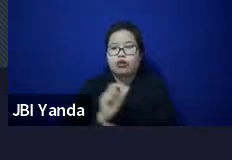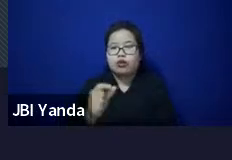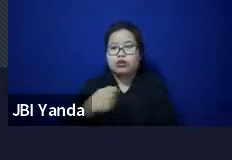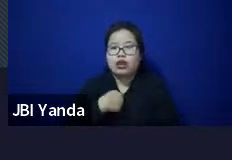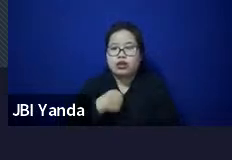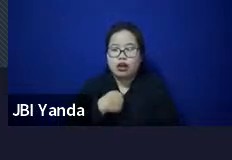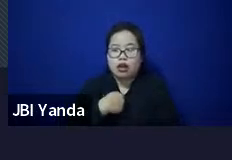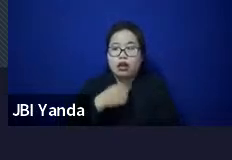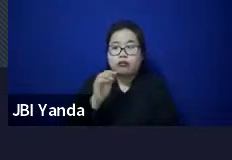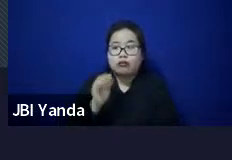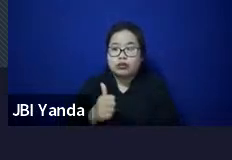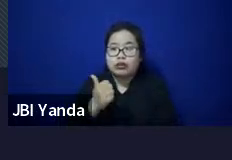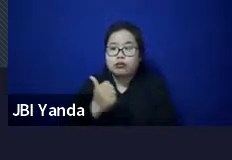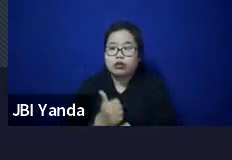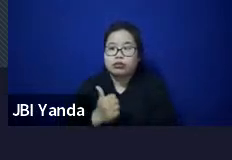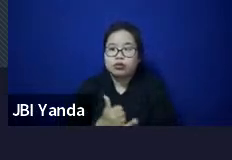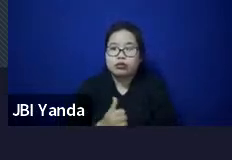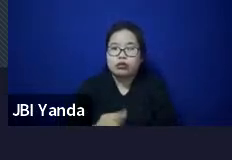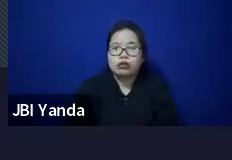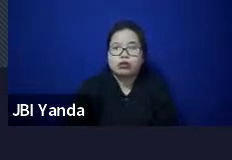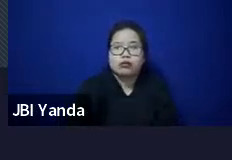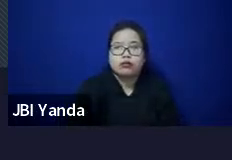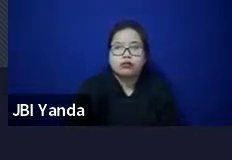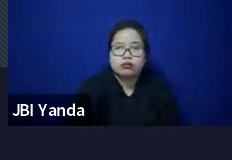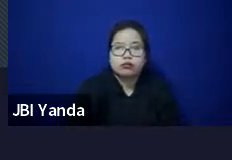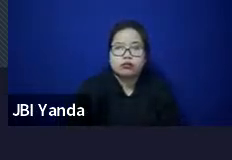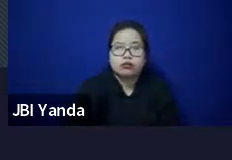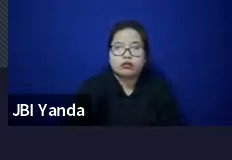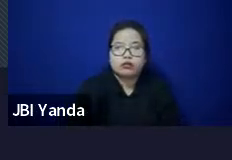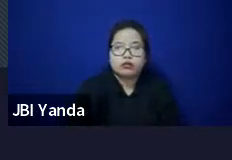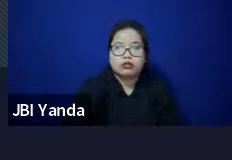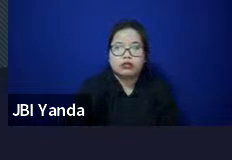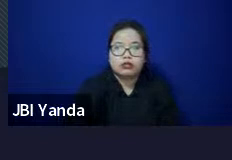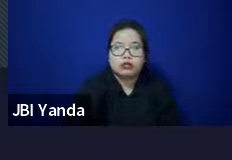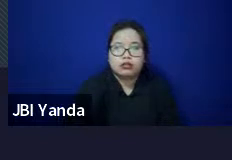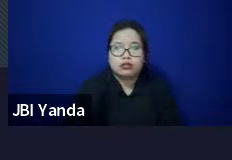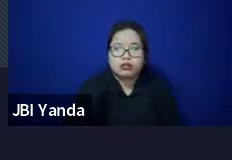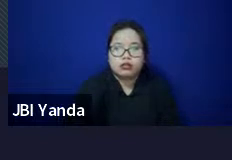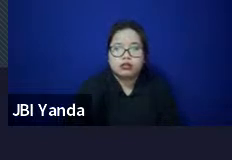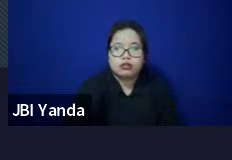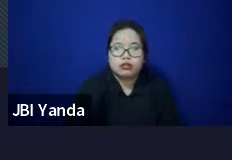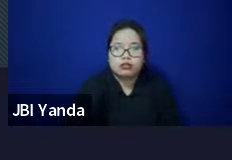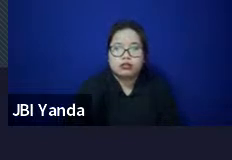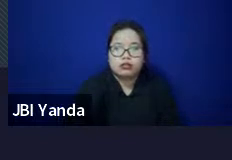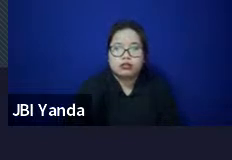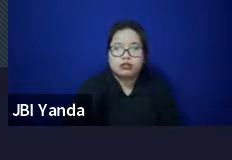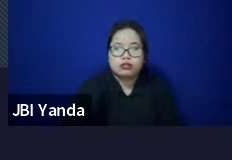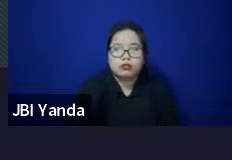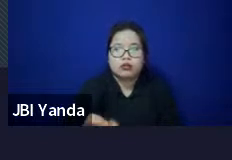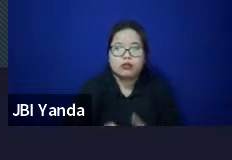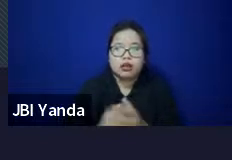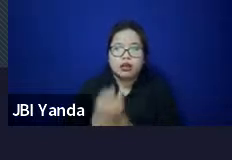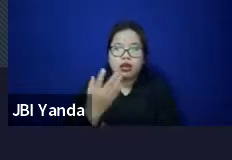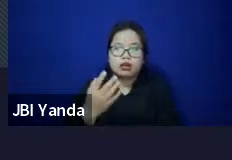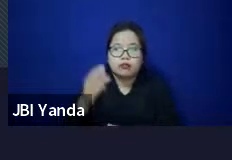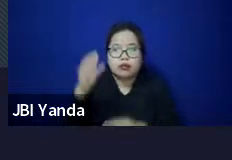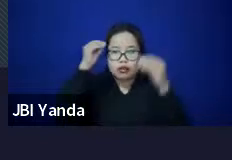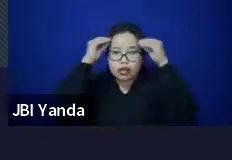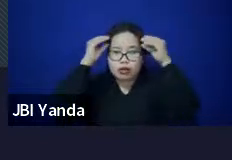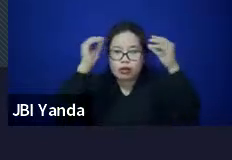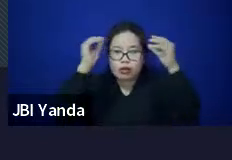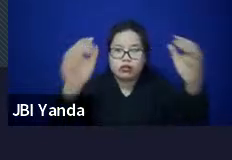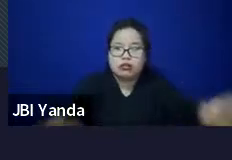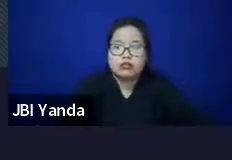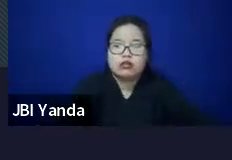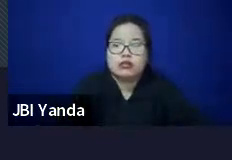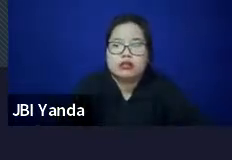really develop knowledge about these issues and a